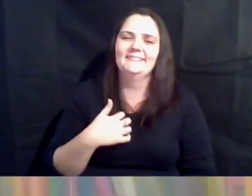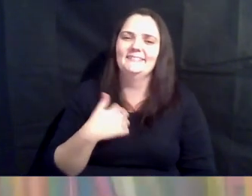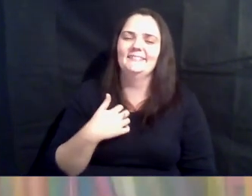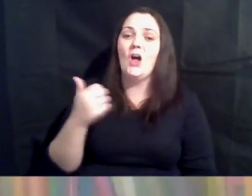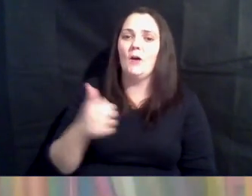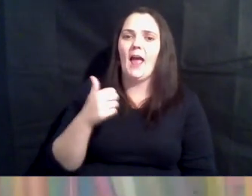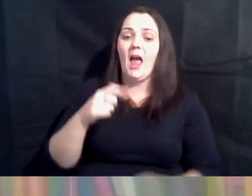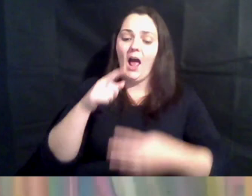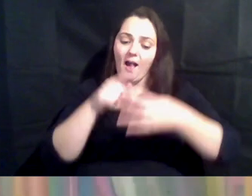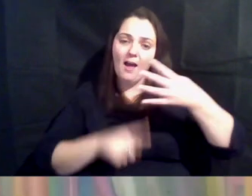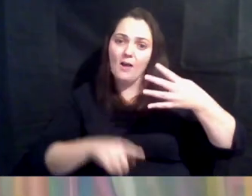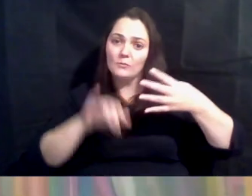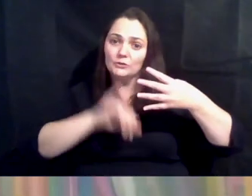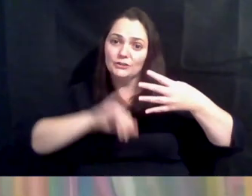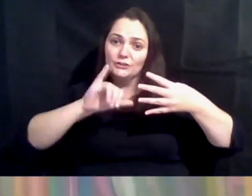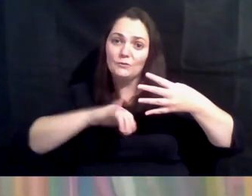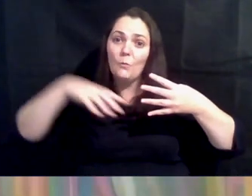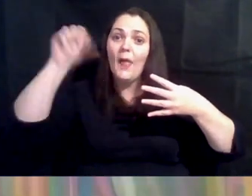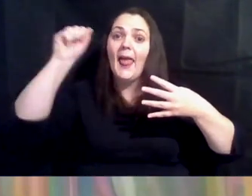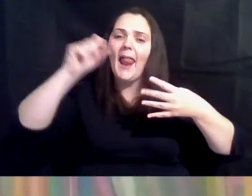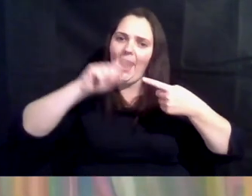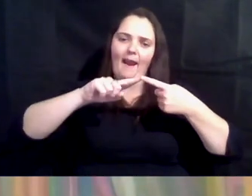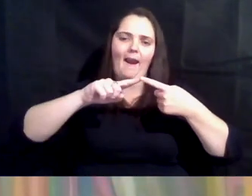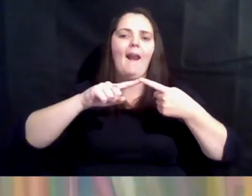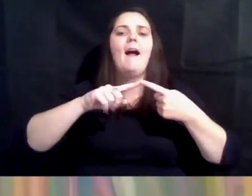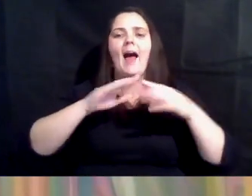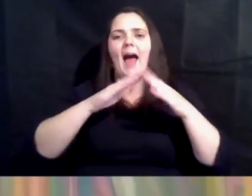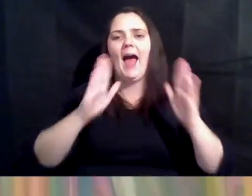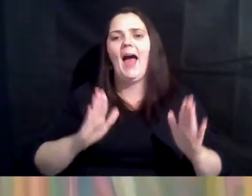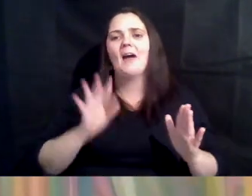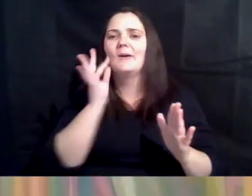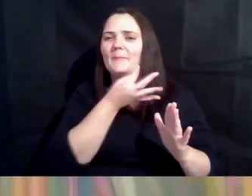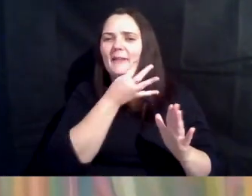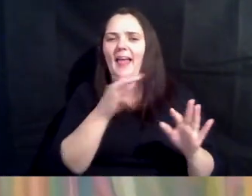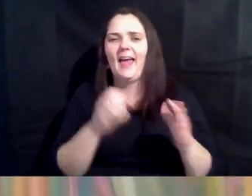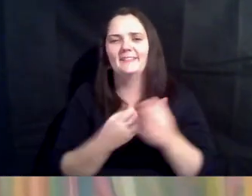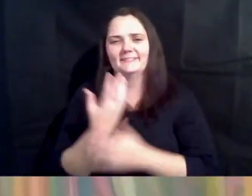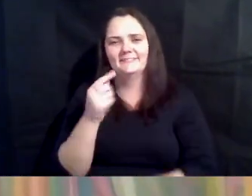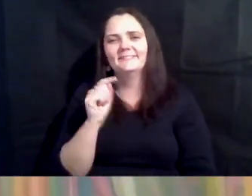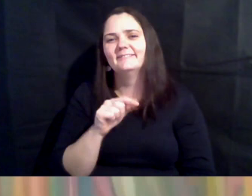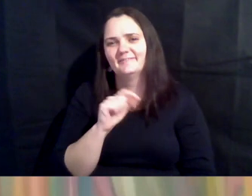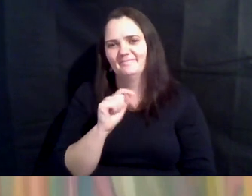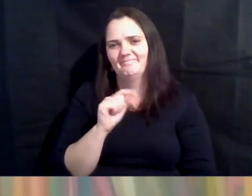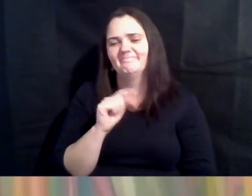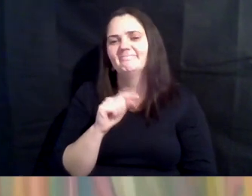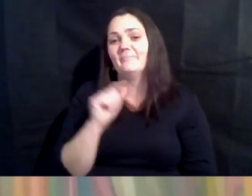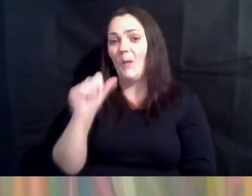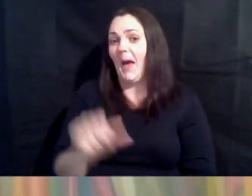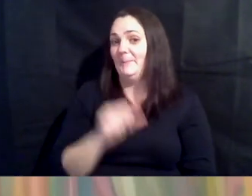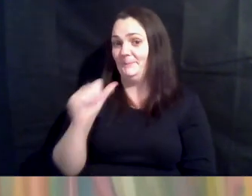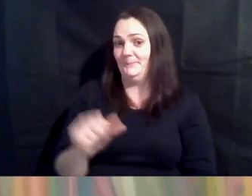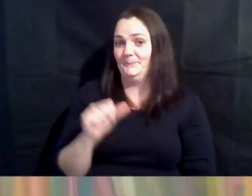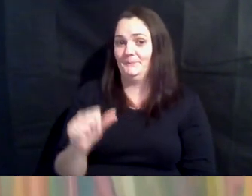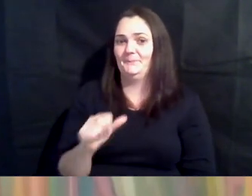the winner of the poll about my houseplants. I was so unsure where it was going to go. But let's do